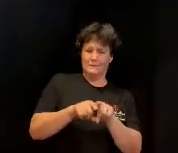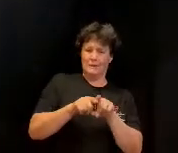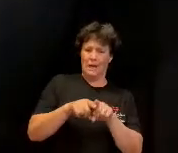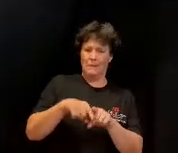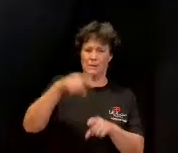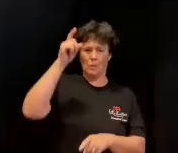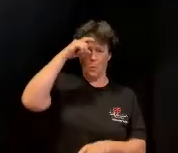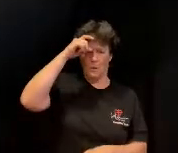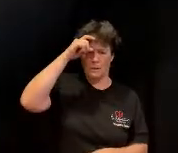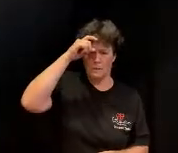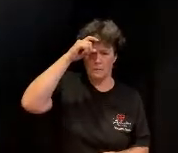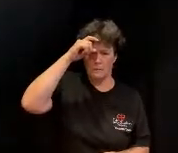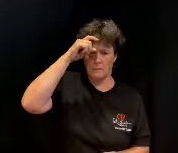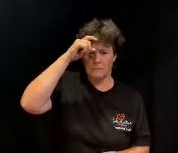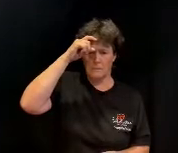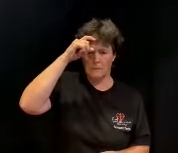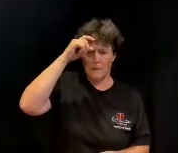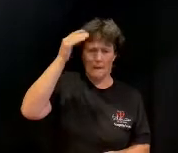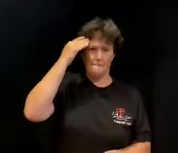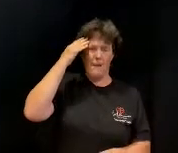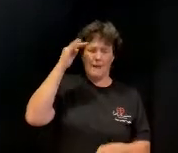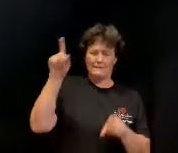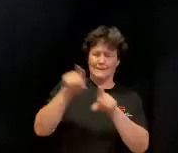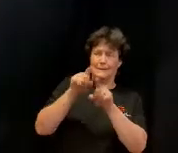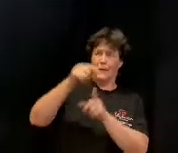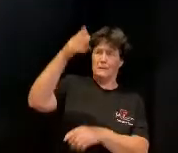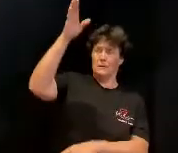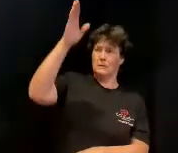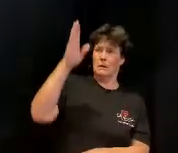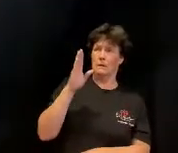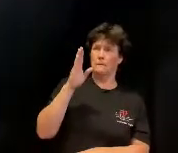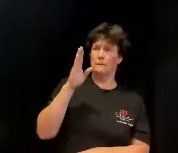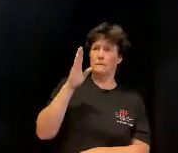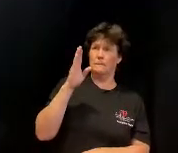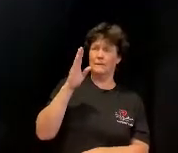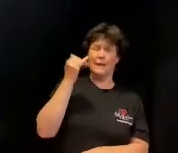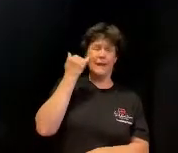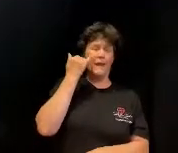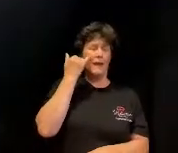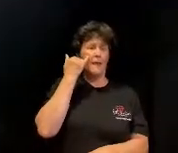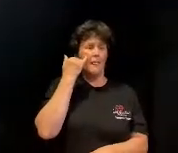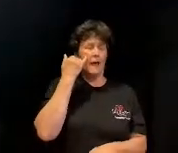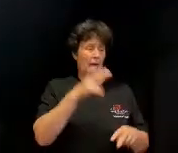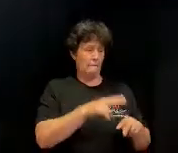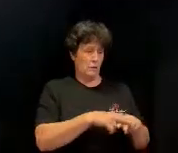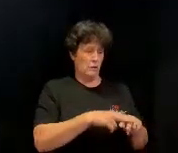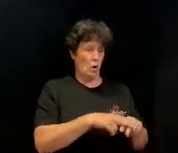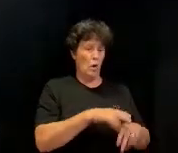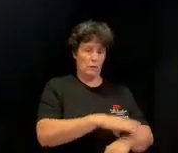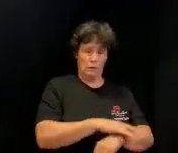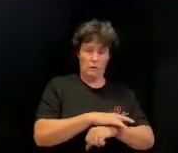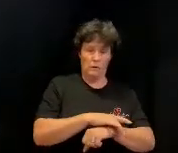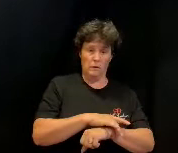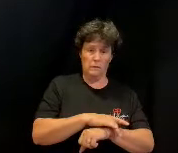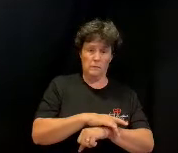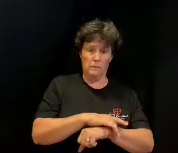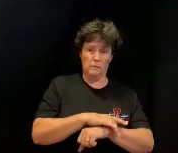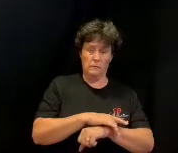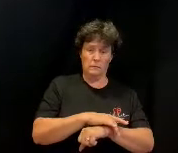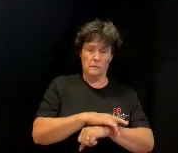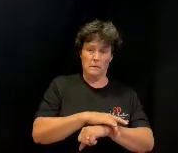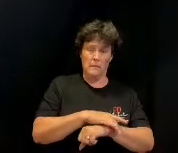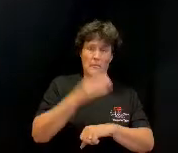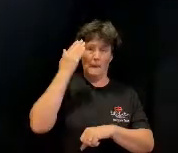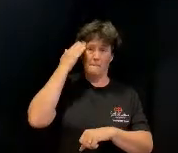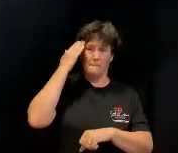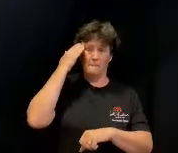wise and having the mind of God. And he says right here, you are the salt of the earth. You're the one that brings wisdom and the mind of God